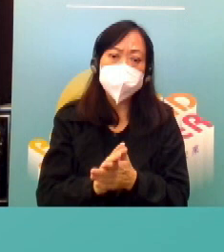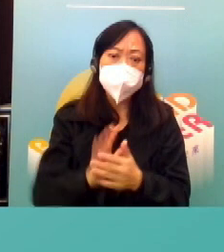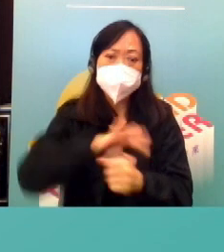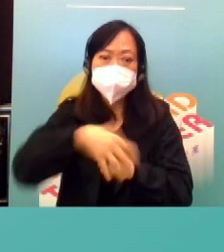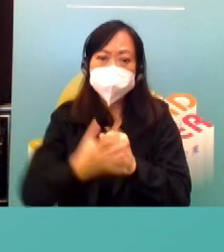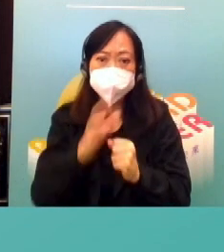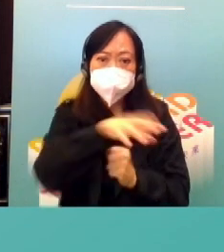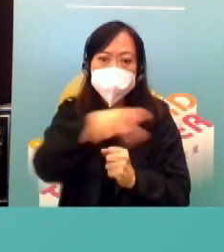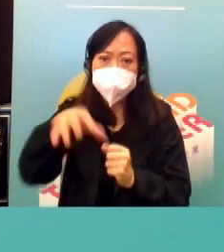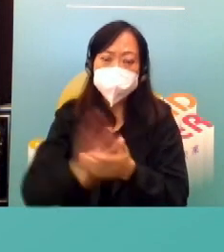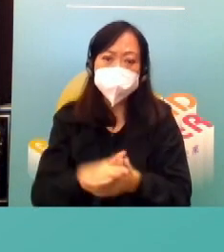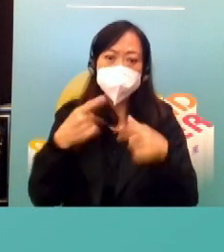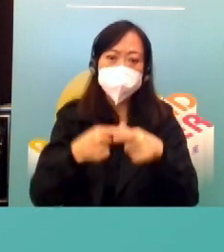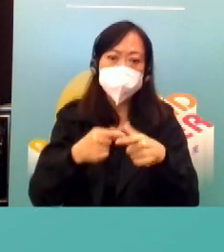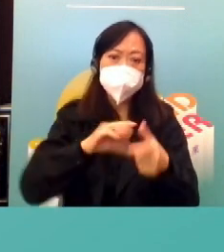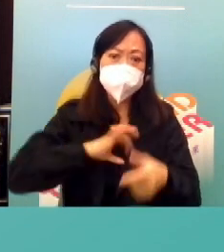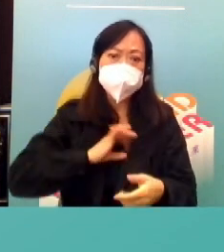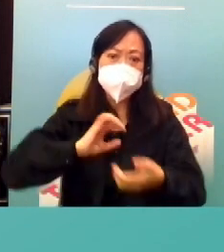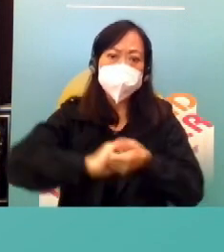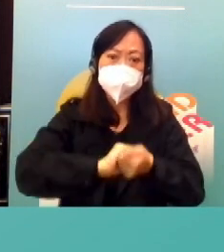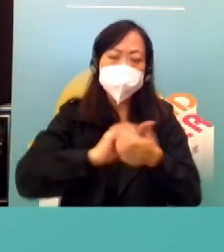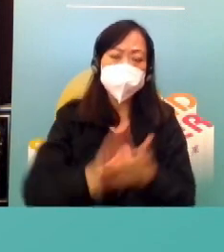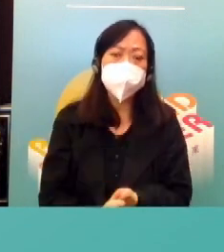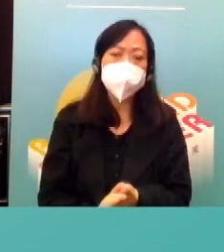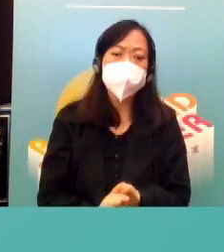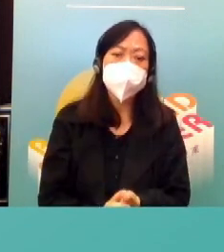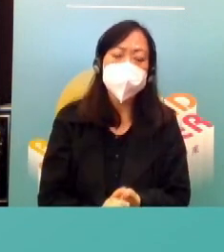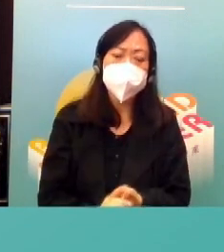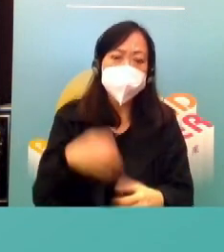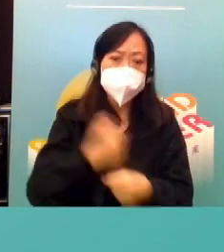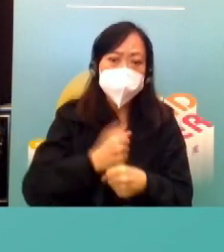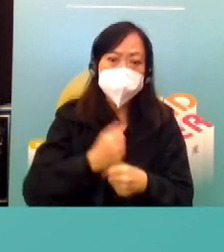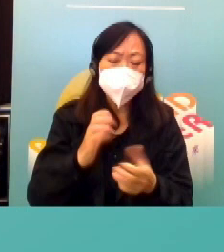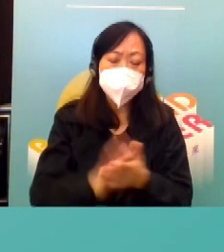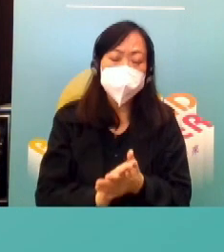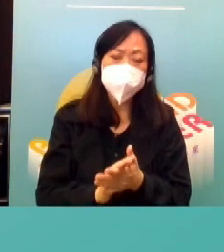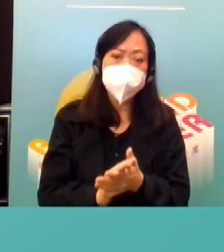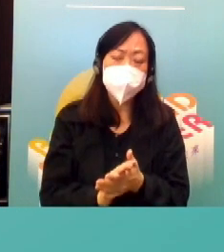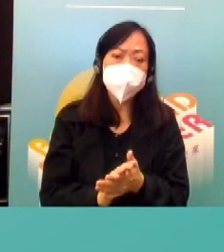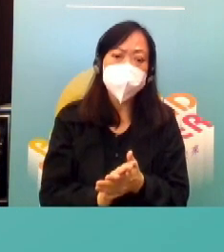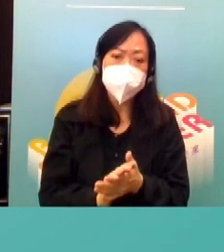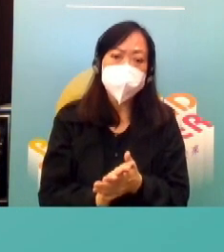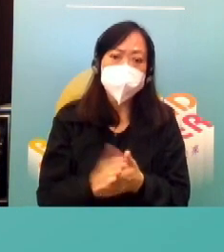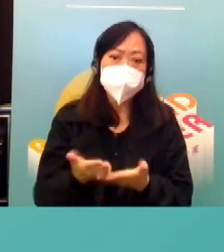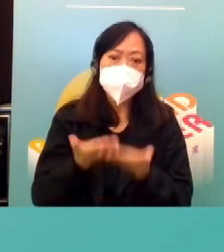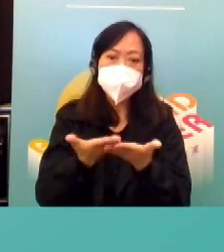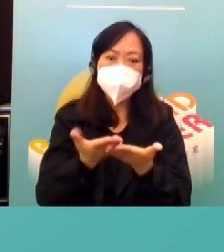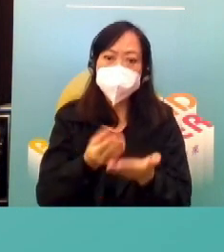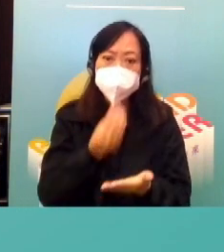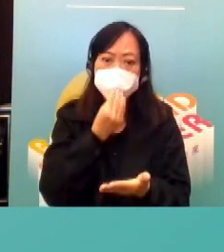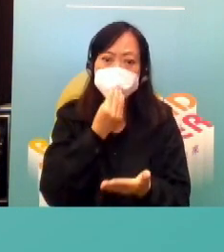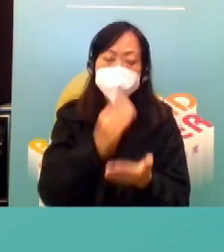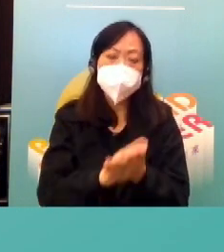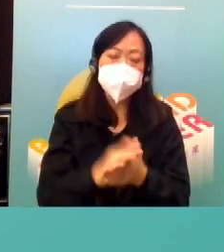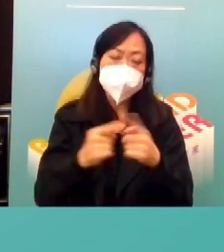to deliver some outcomes and impacts. And finally, let me just conclude before we go into some specific examples from different areas. The reason